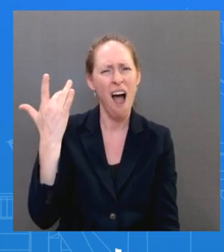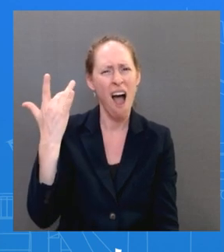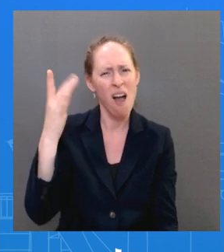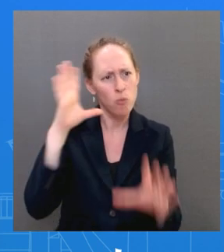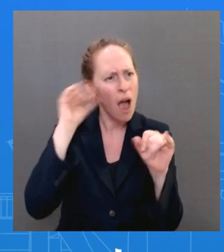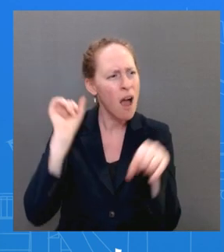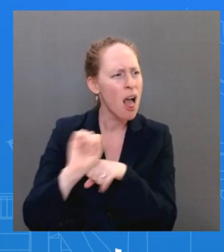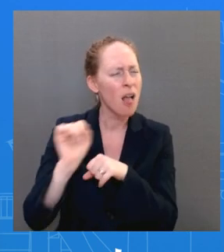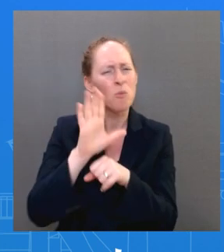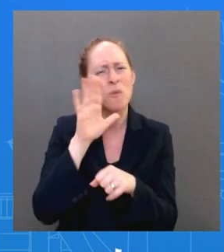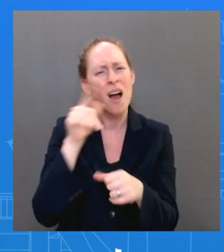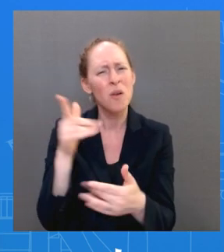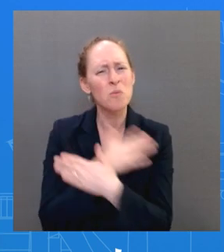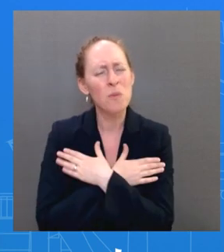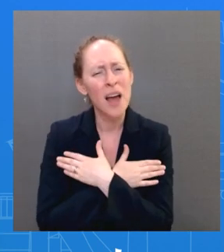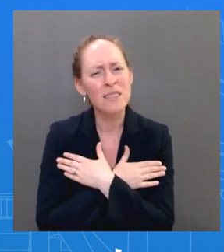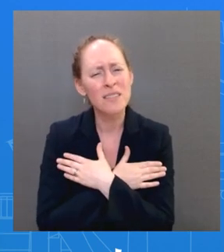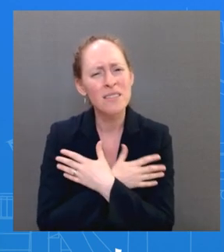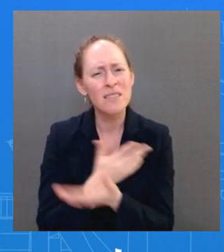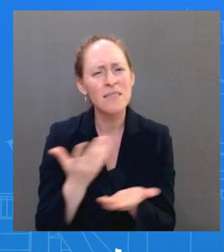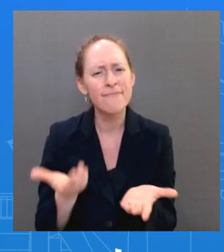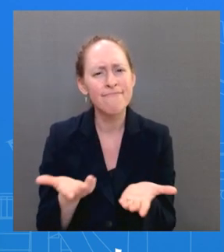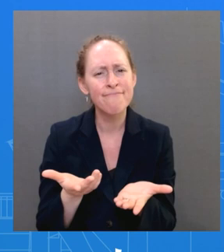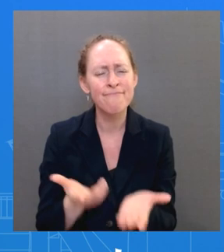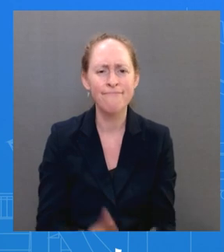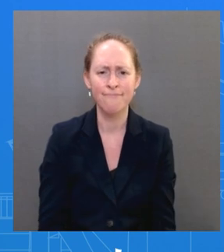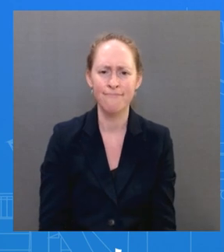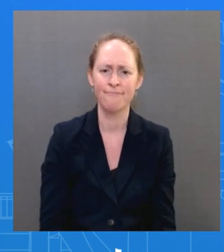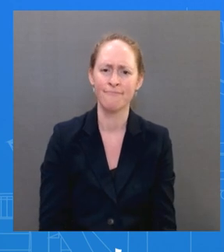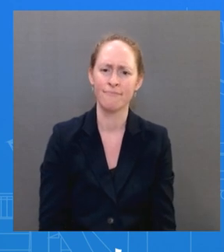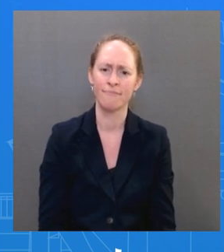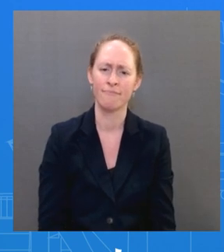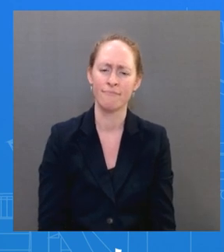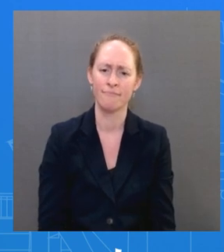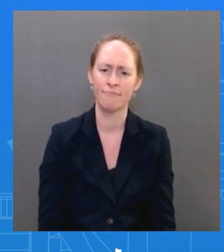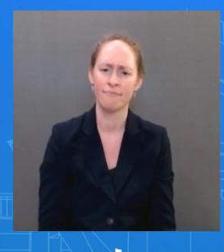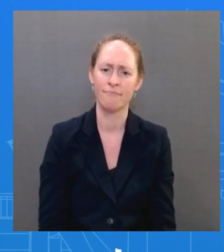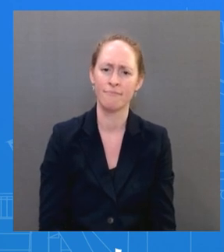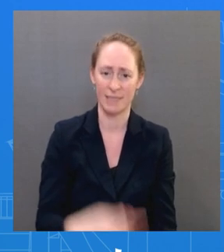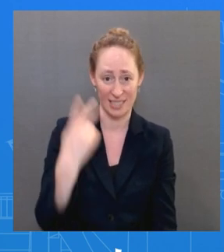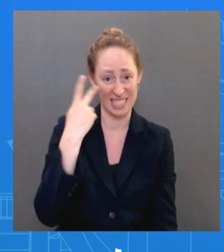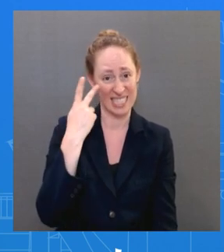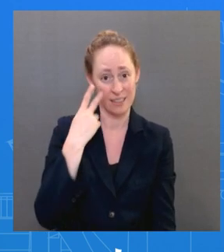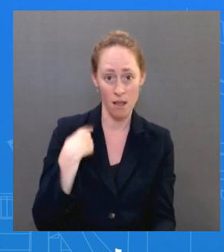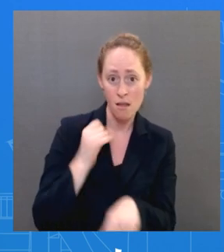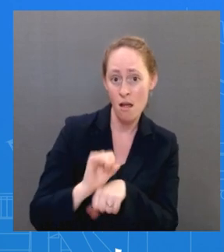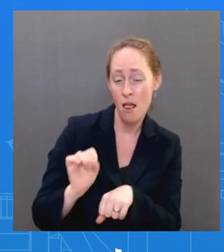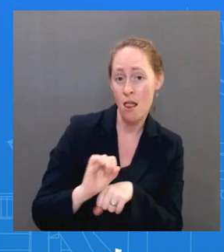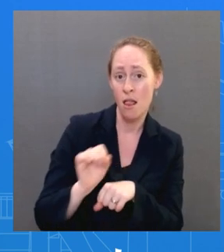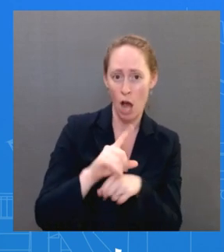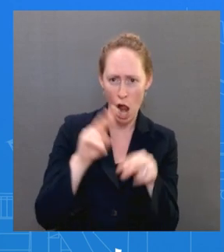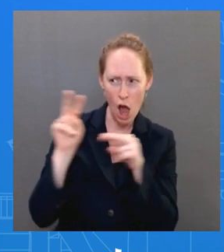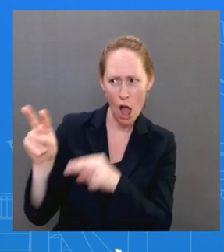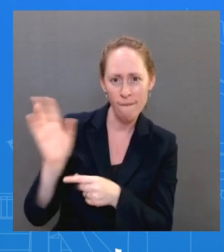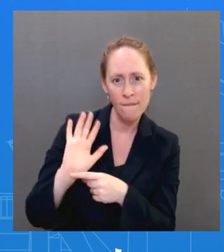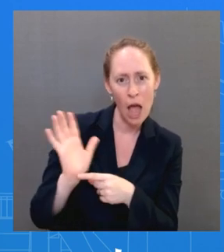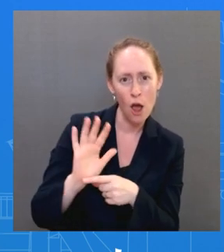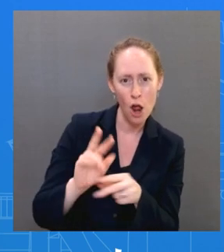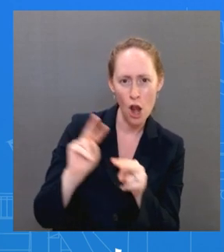you know, the president is working hard, he's doing great, you know, videos, but is he not supposed to rest more right